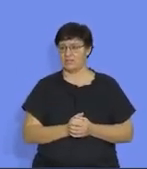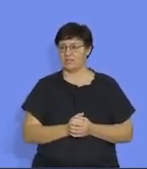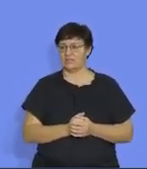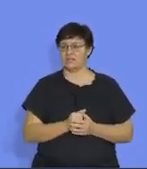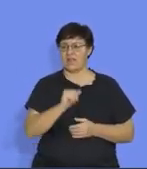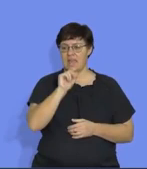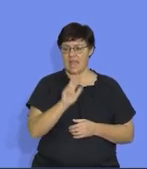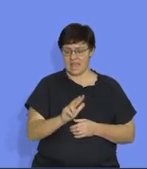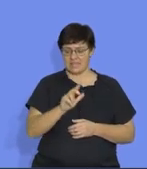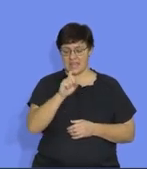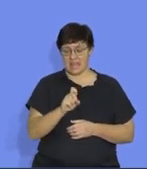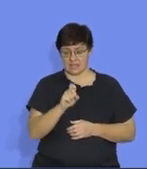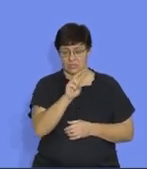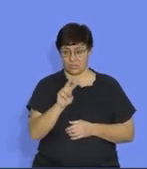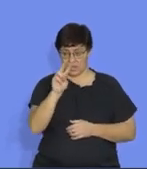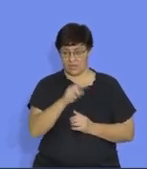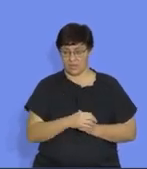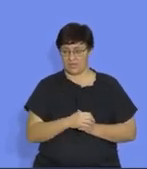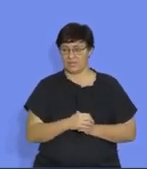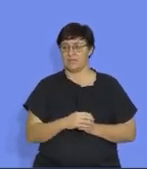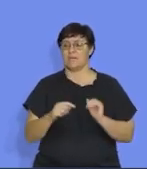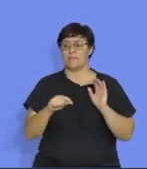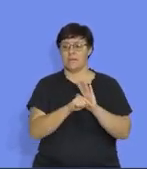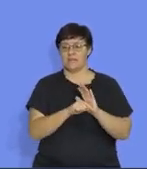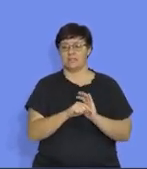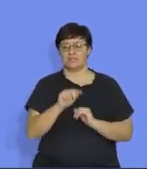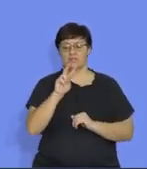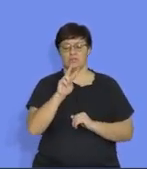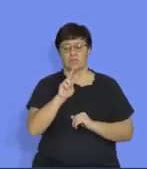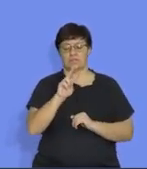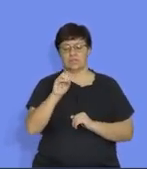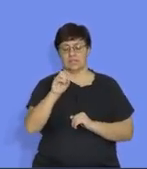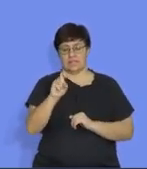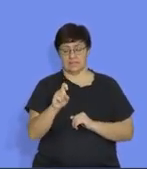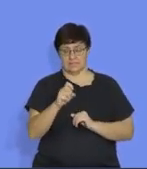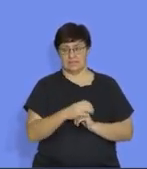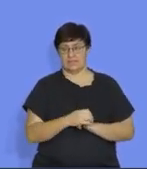up with 8x squared minus 20x